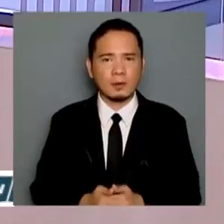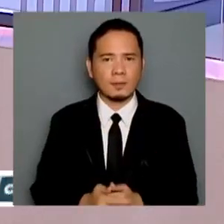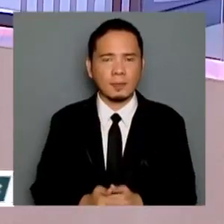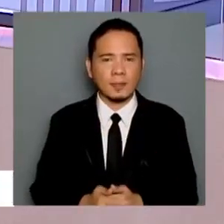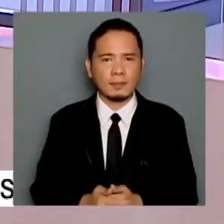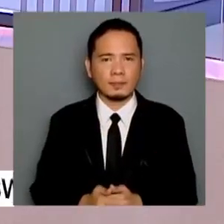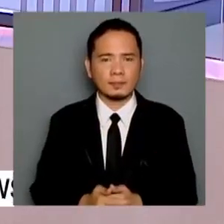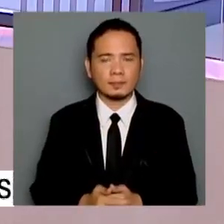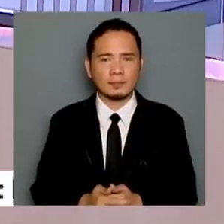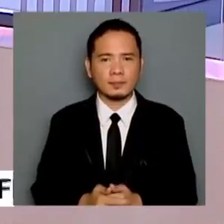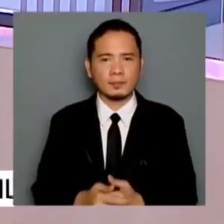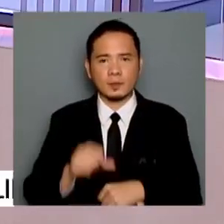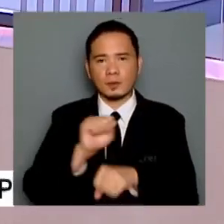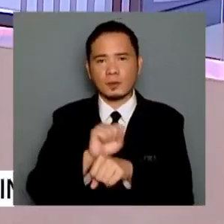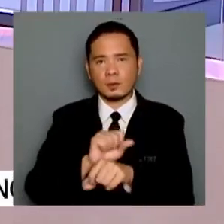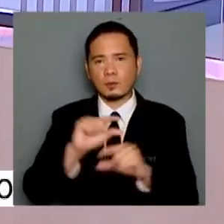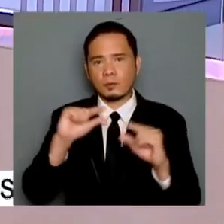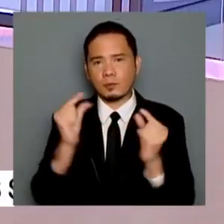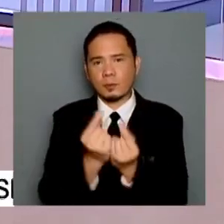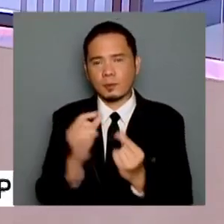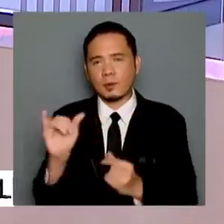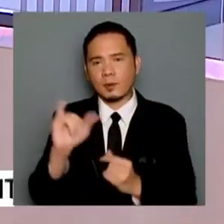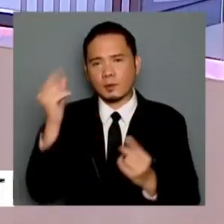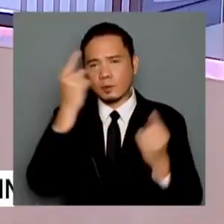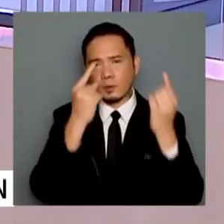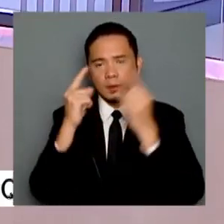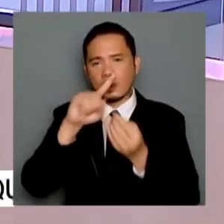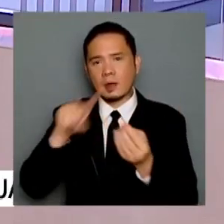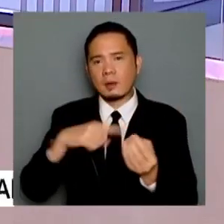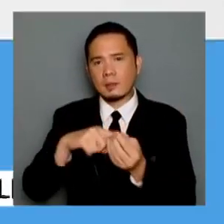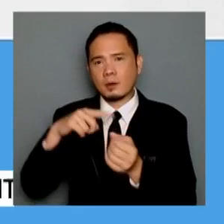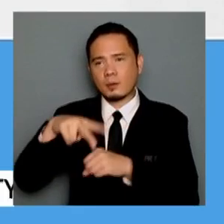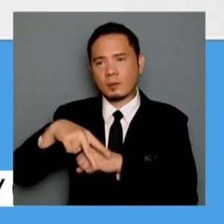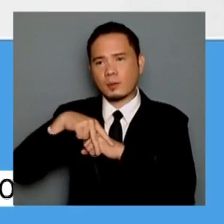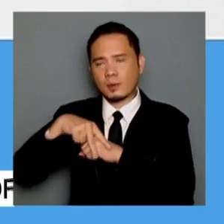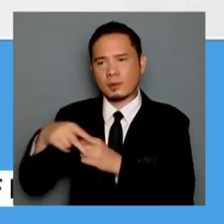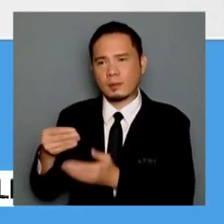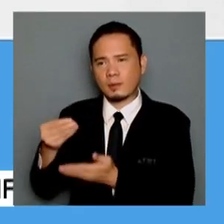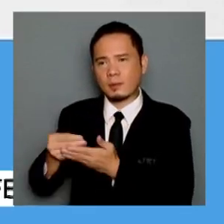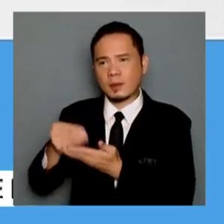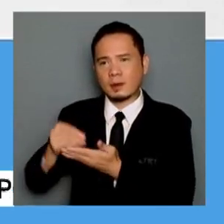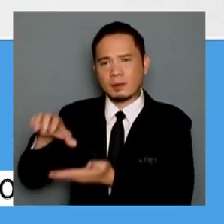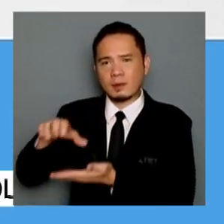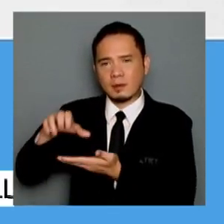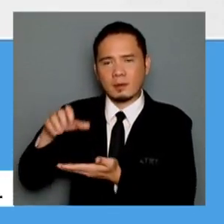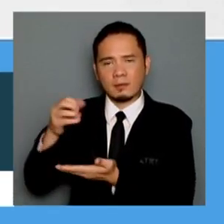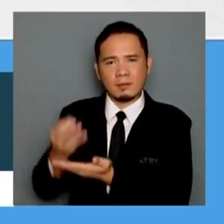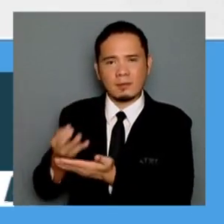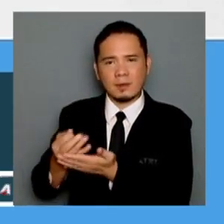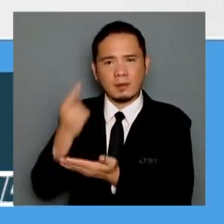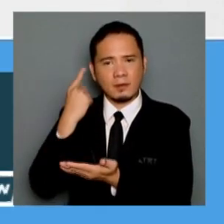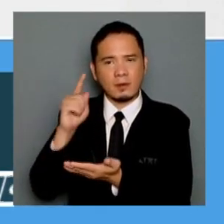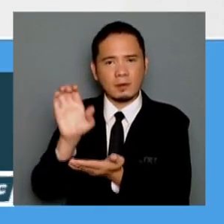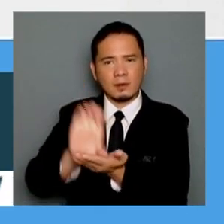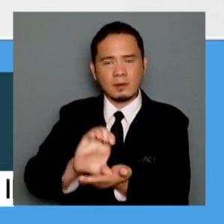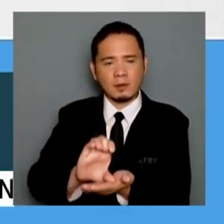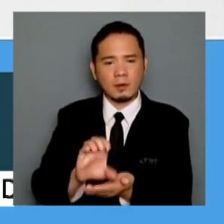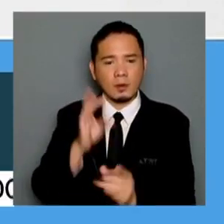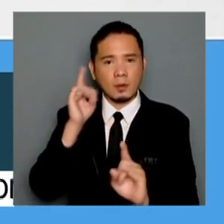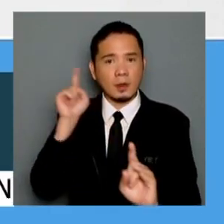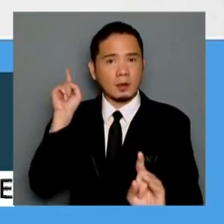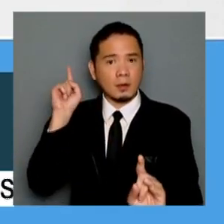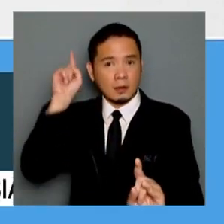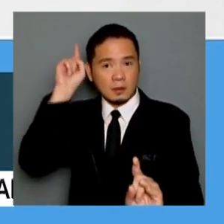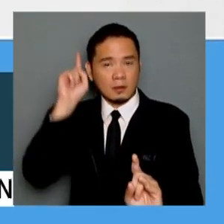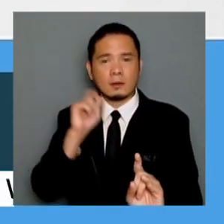A labor group also alarmed over the proposed sovereign wealth fund. Nagaisa Labor Coalition says they were not consulted about the possible